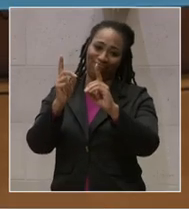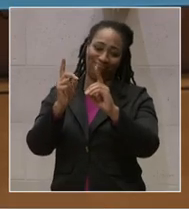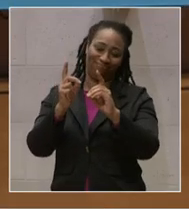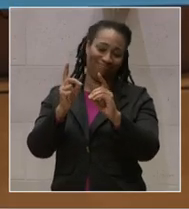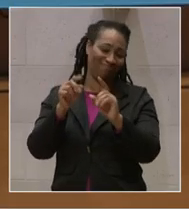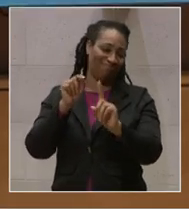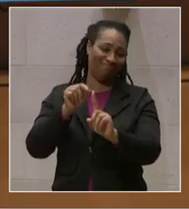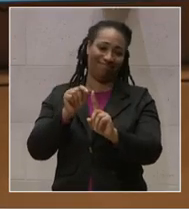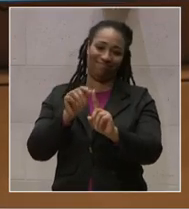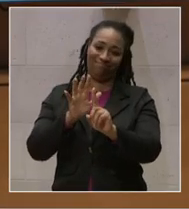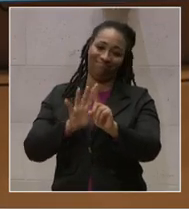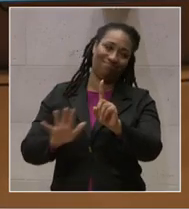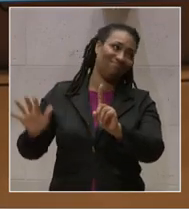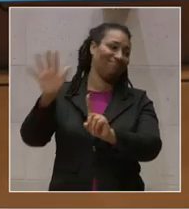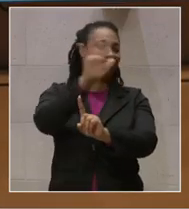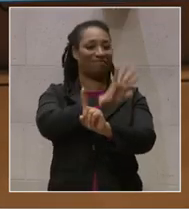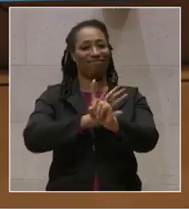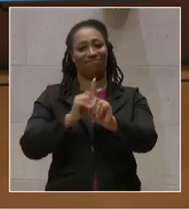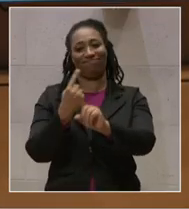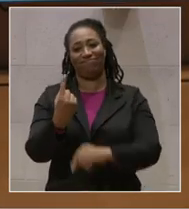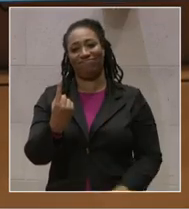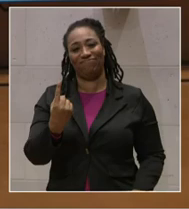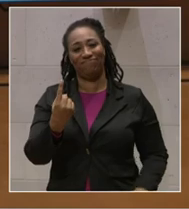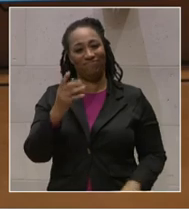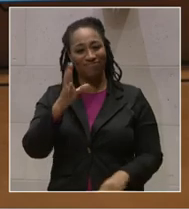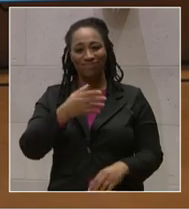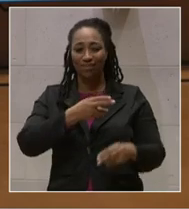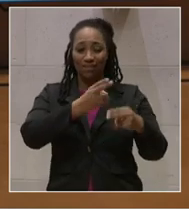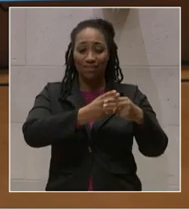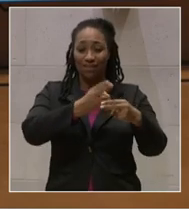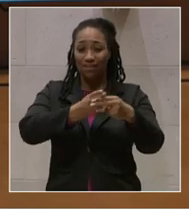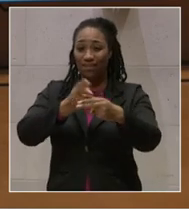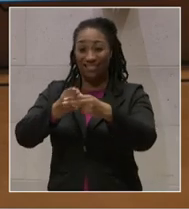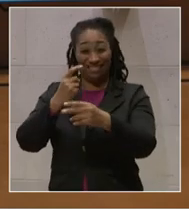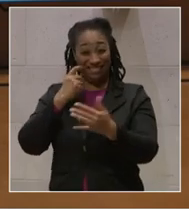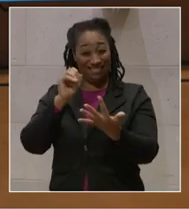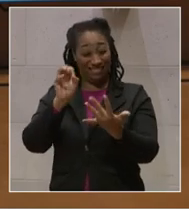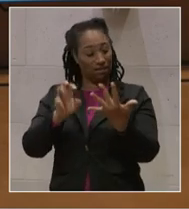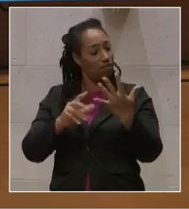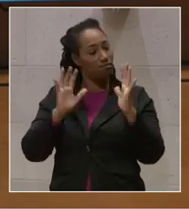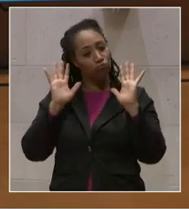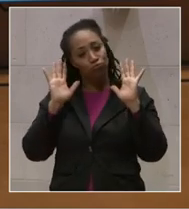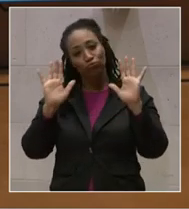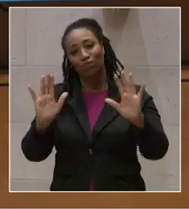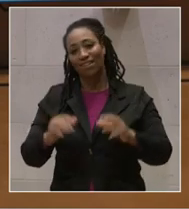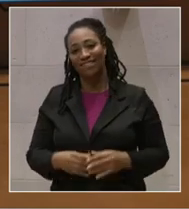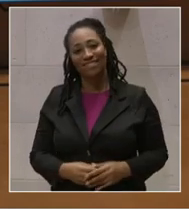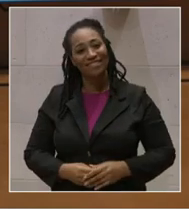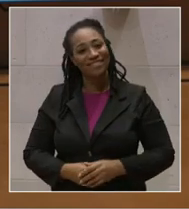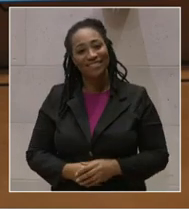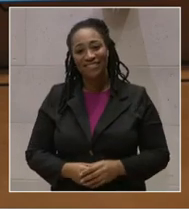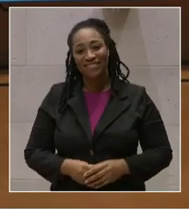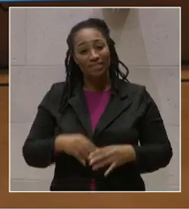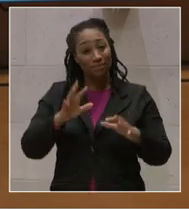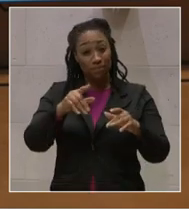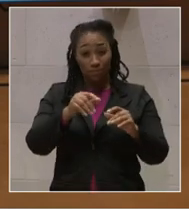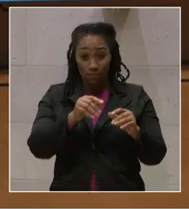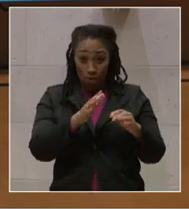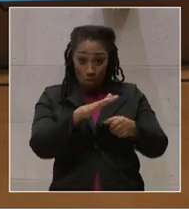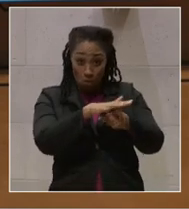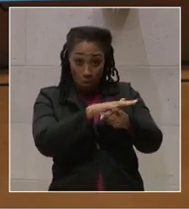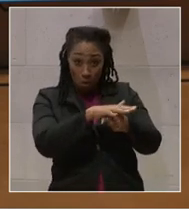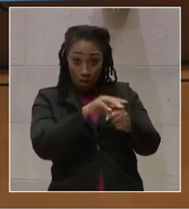of macro trends. But the things that we continue as a local government to focus on is